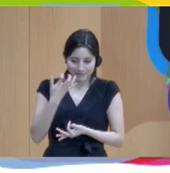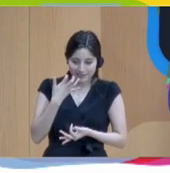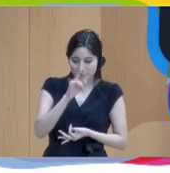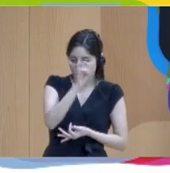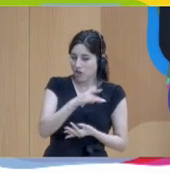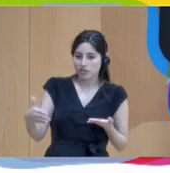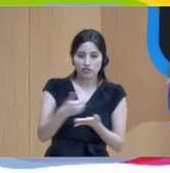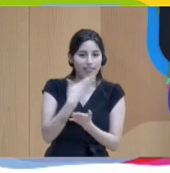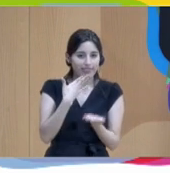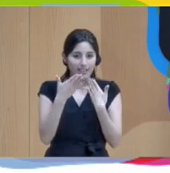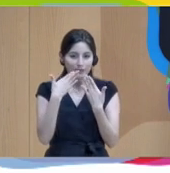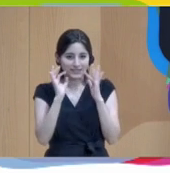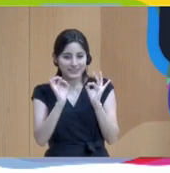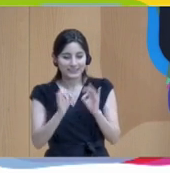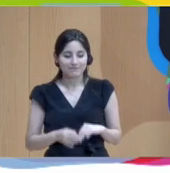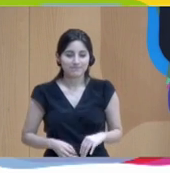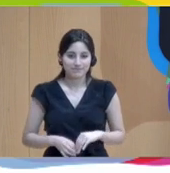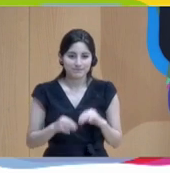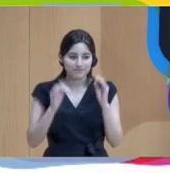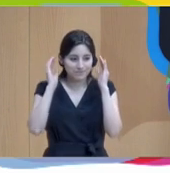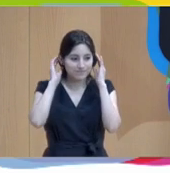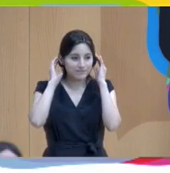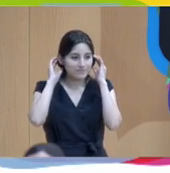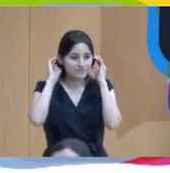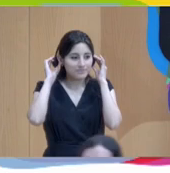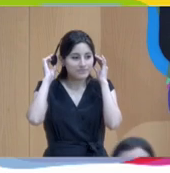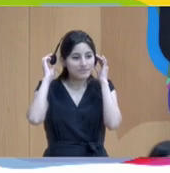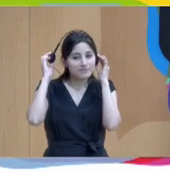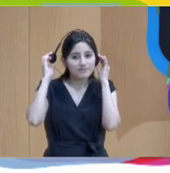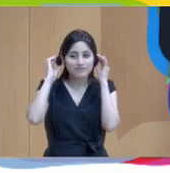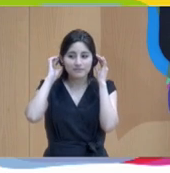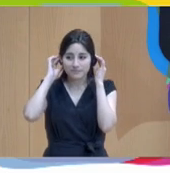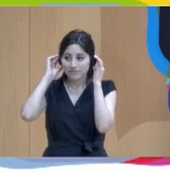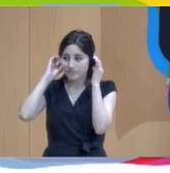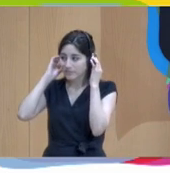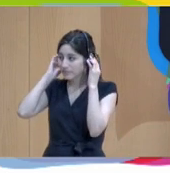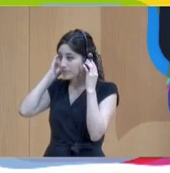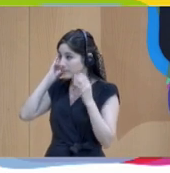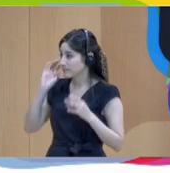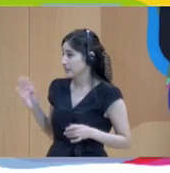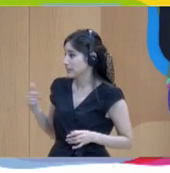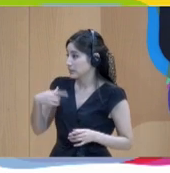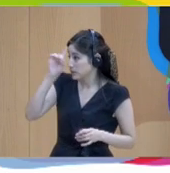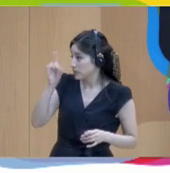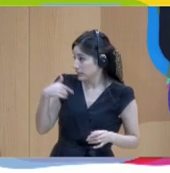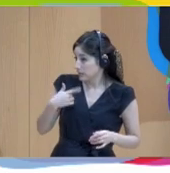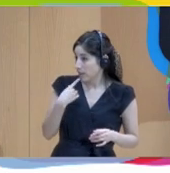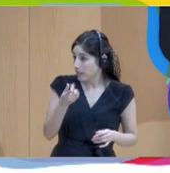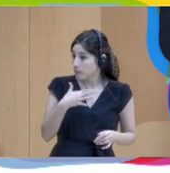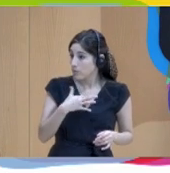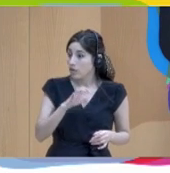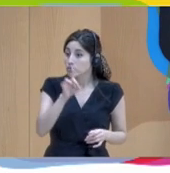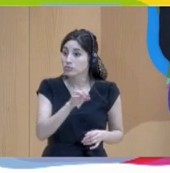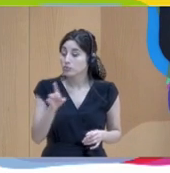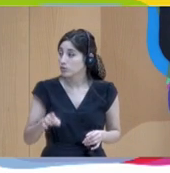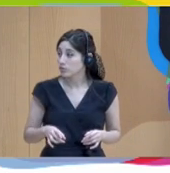Thank you, Heike. Sí, yo, nada, para terminar, yo ya, no sé si se puede intervenir. Sí, sí, se puede intervenir. ¿Pero dónde